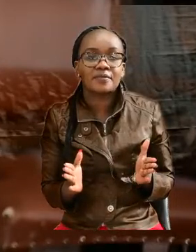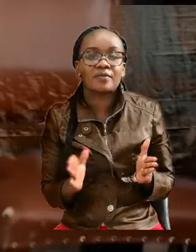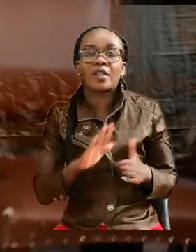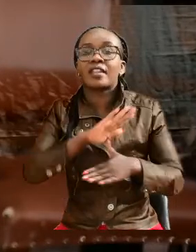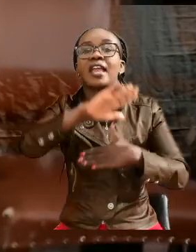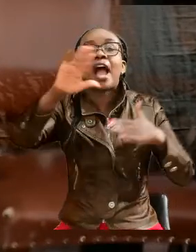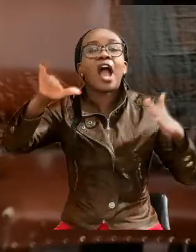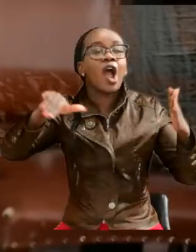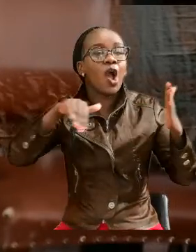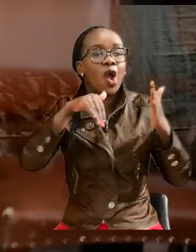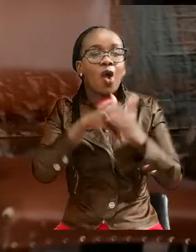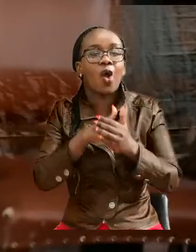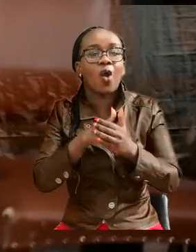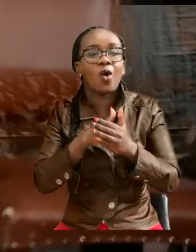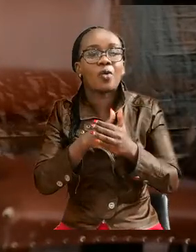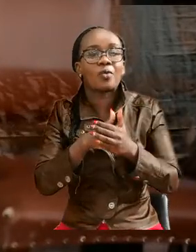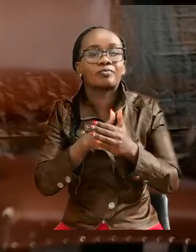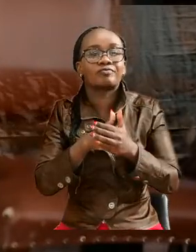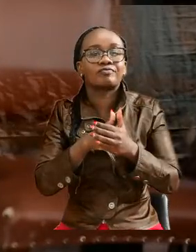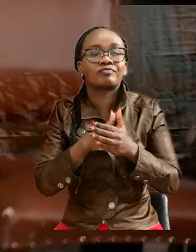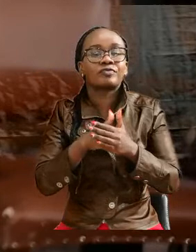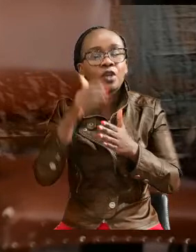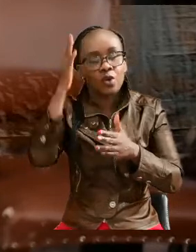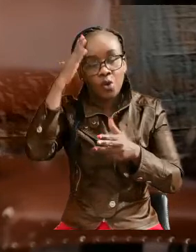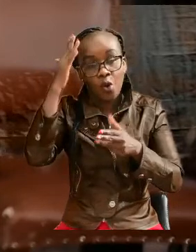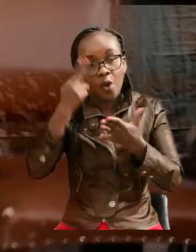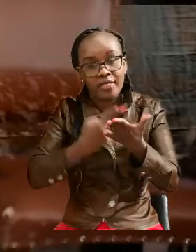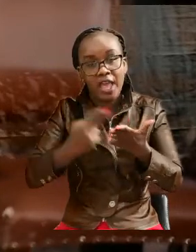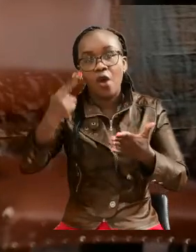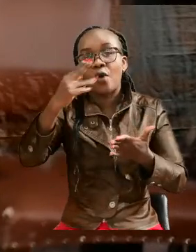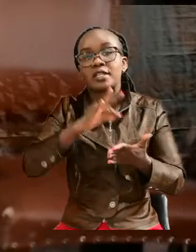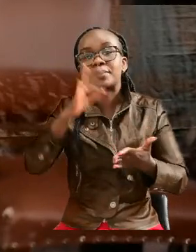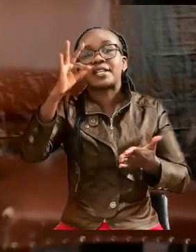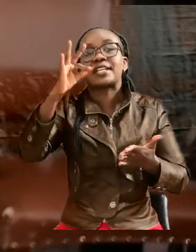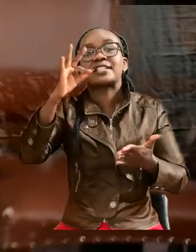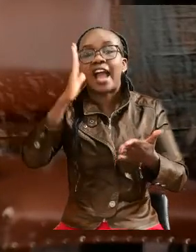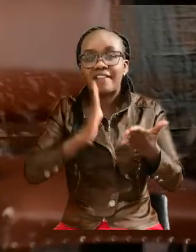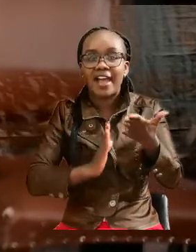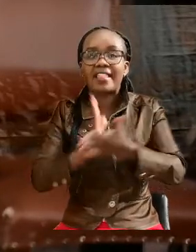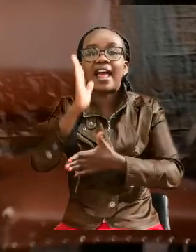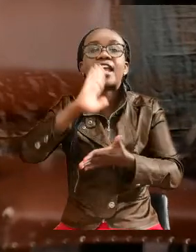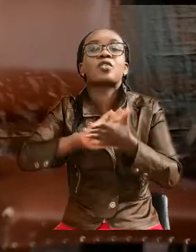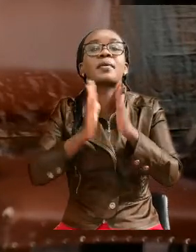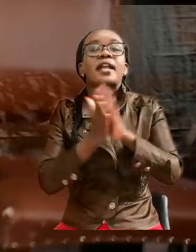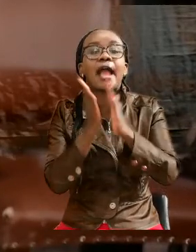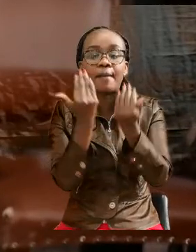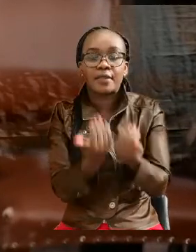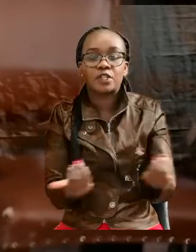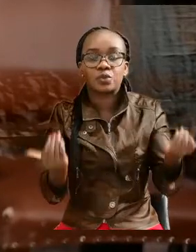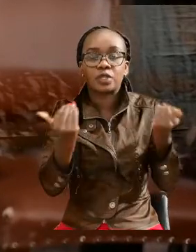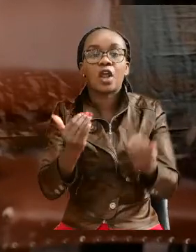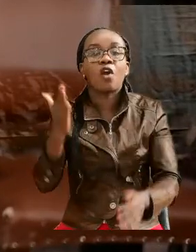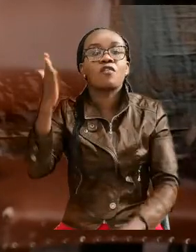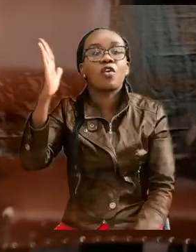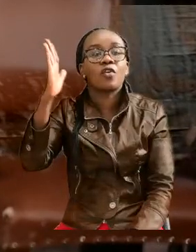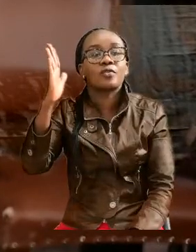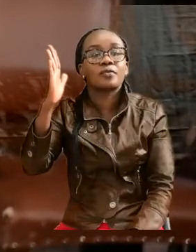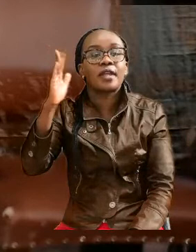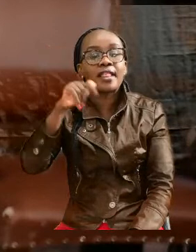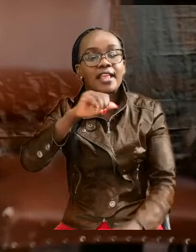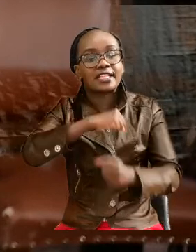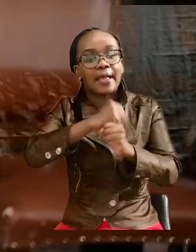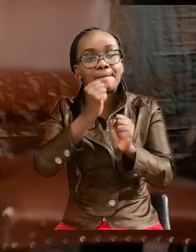all filled with the Holy Spirit, and they have a right to become children of God, and that makes